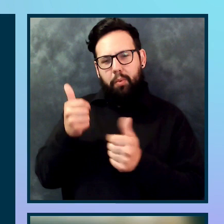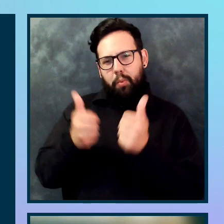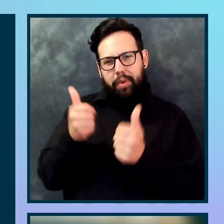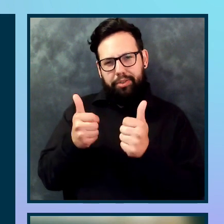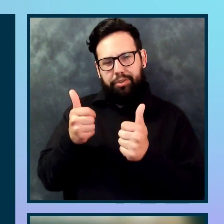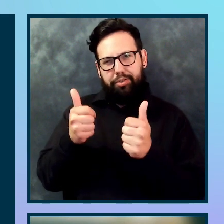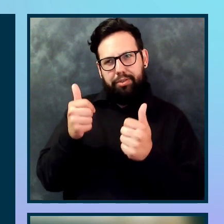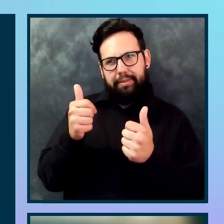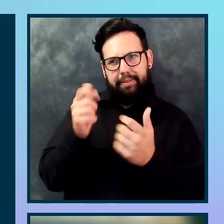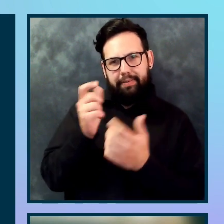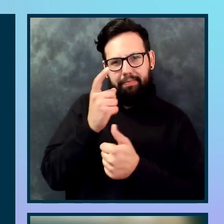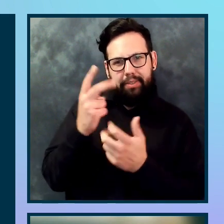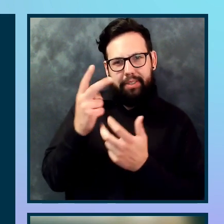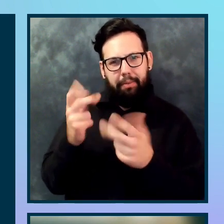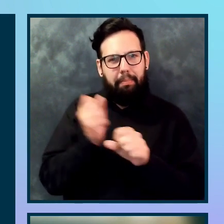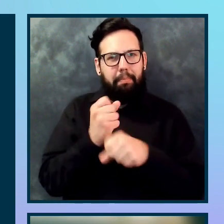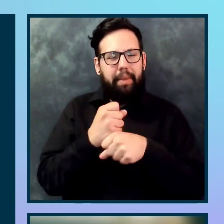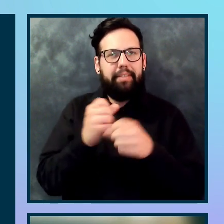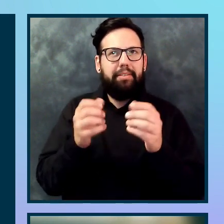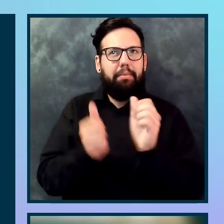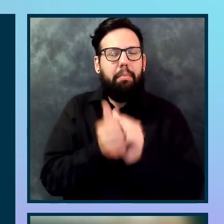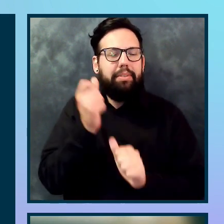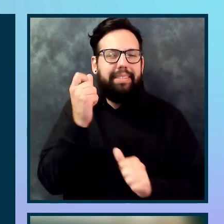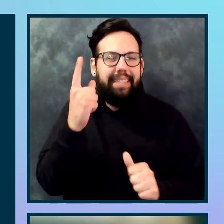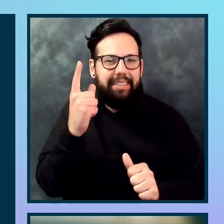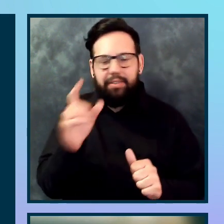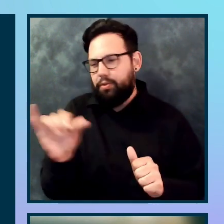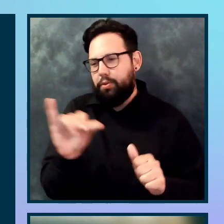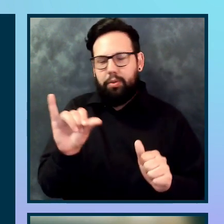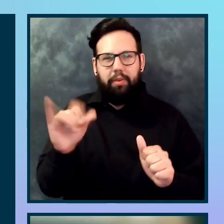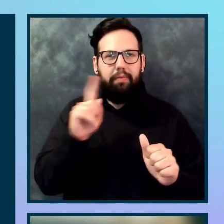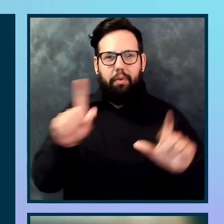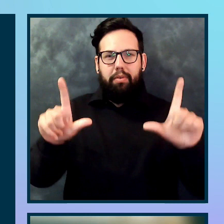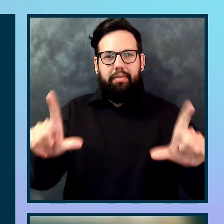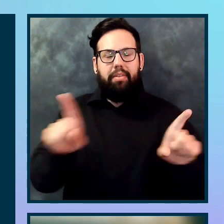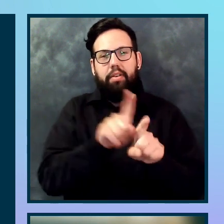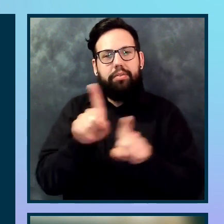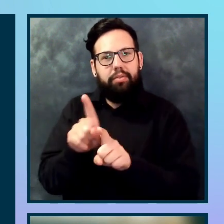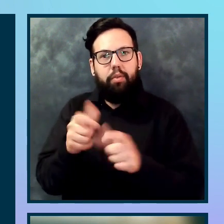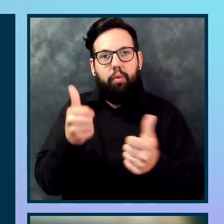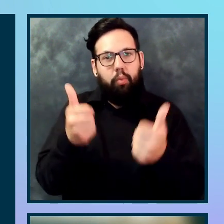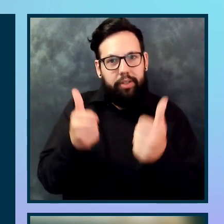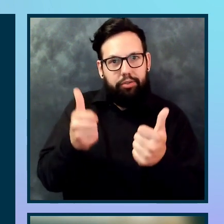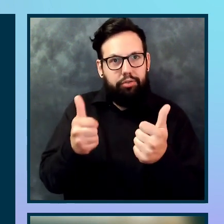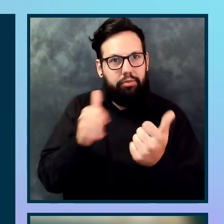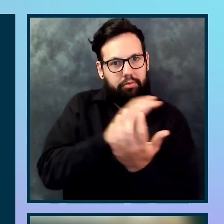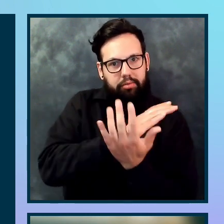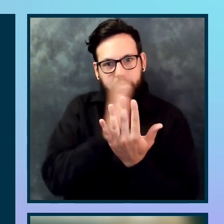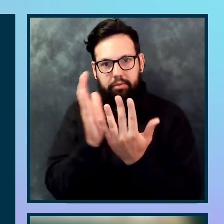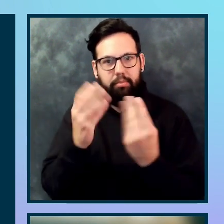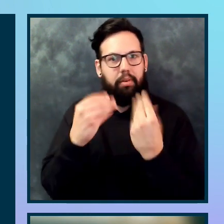just overall the whole screen? And also what order provides all of the necessary context.